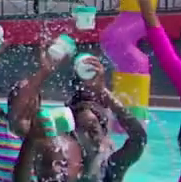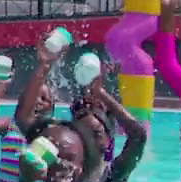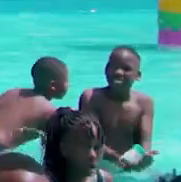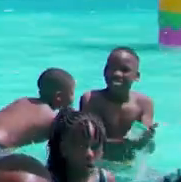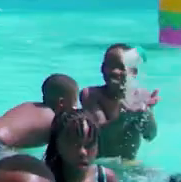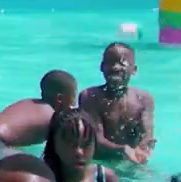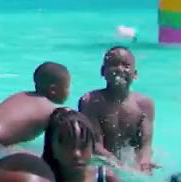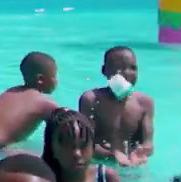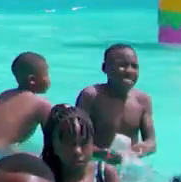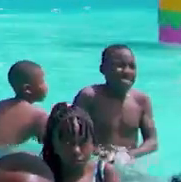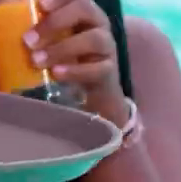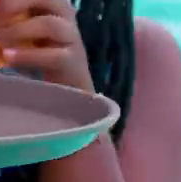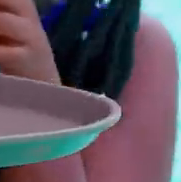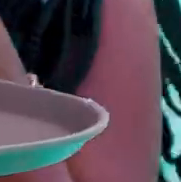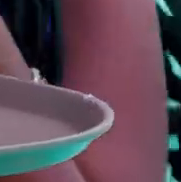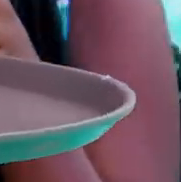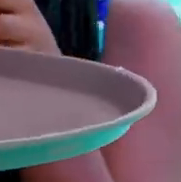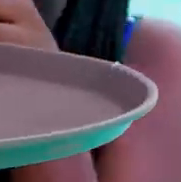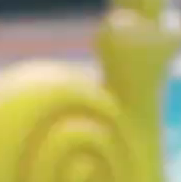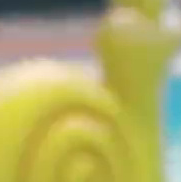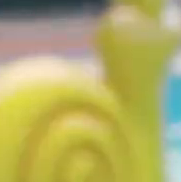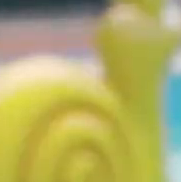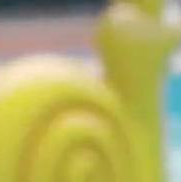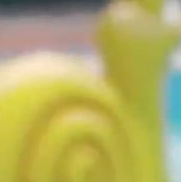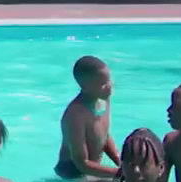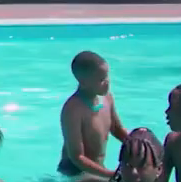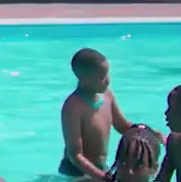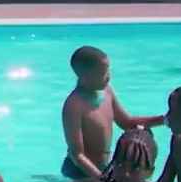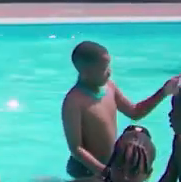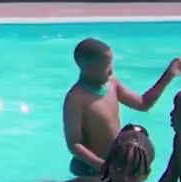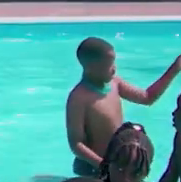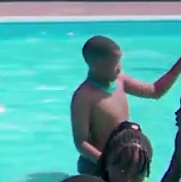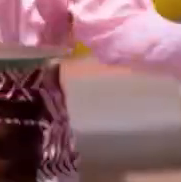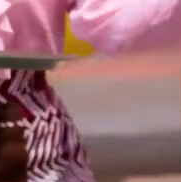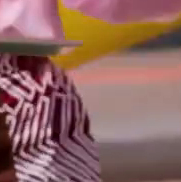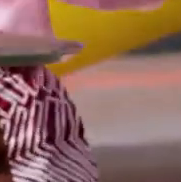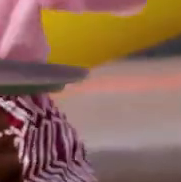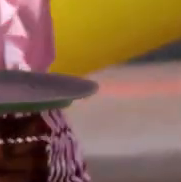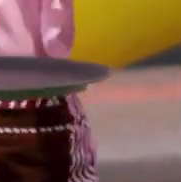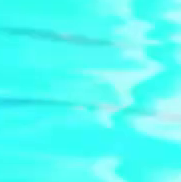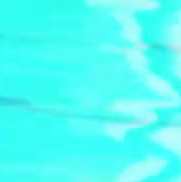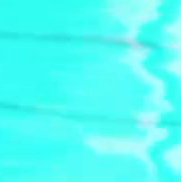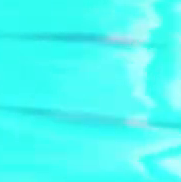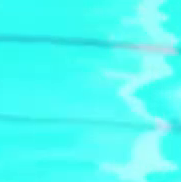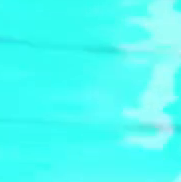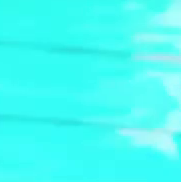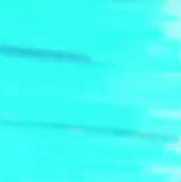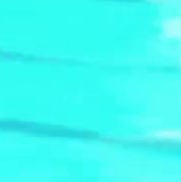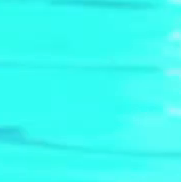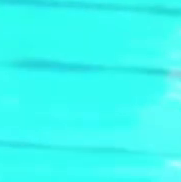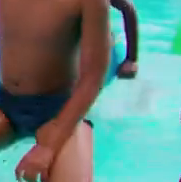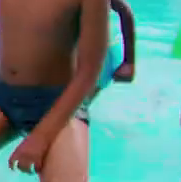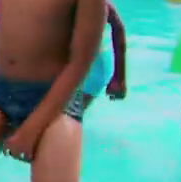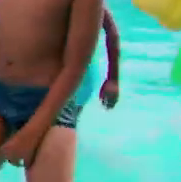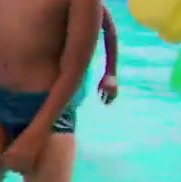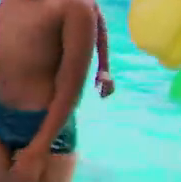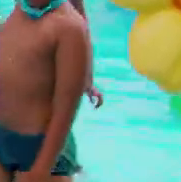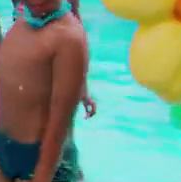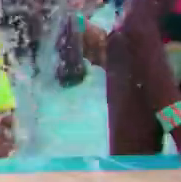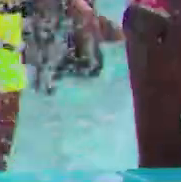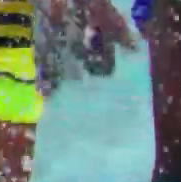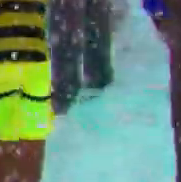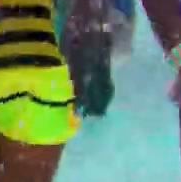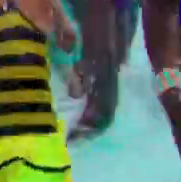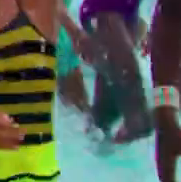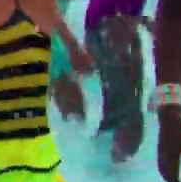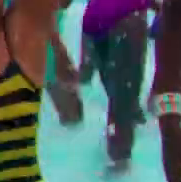Harbor Jelly. So soft and smooth. It is a Morbid Harbor Jelly.